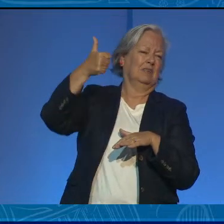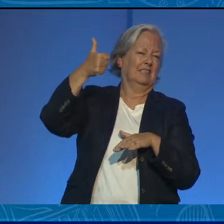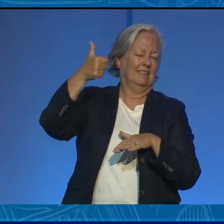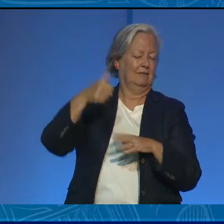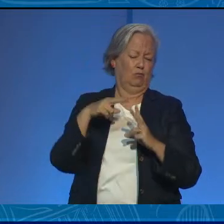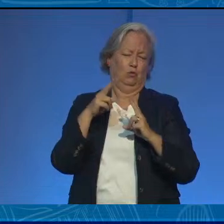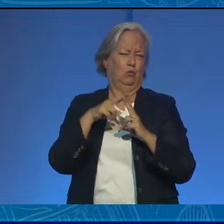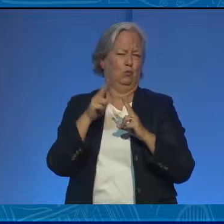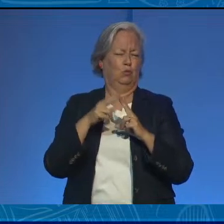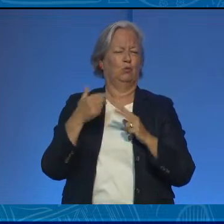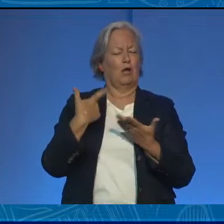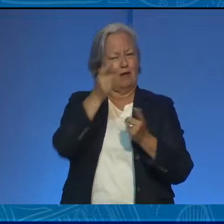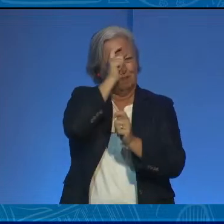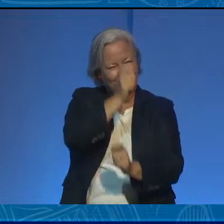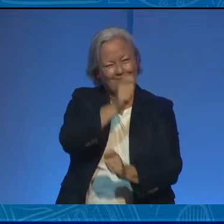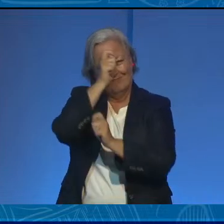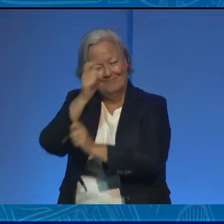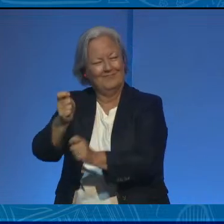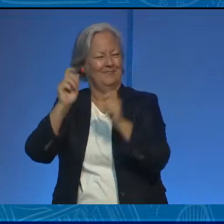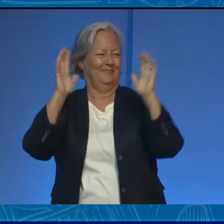Jr.